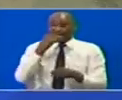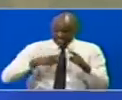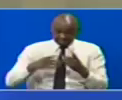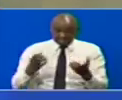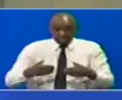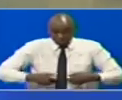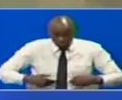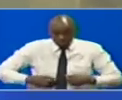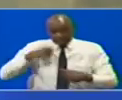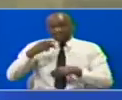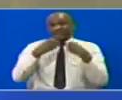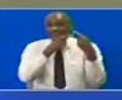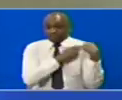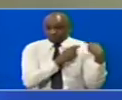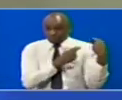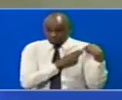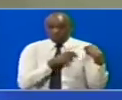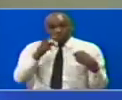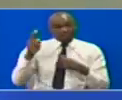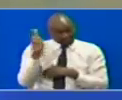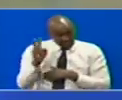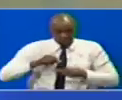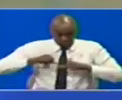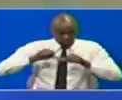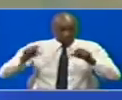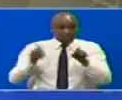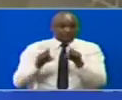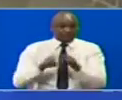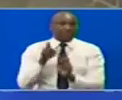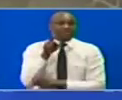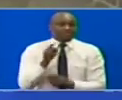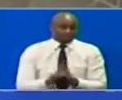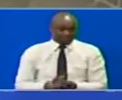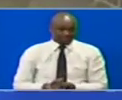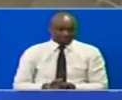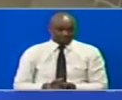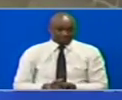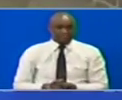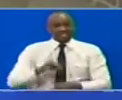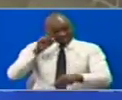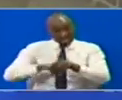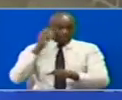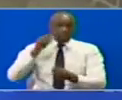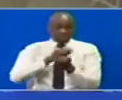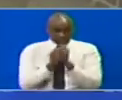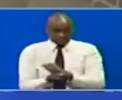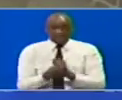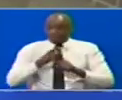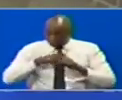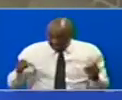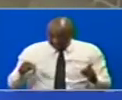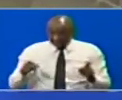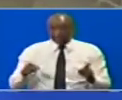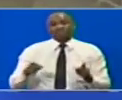the youth tasked with upholding the core values the church has lived by. Times have changed, but the